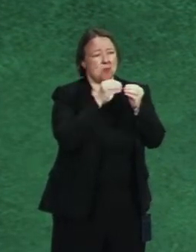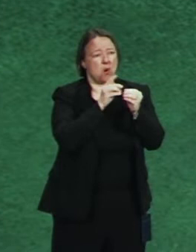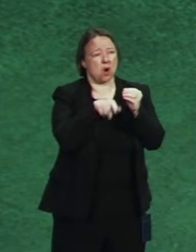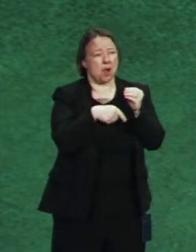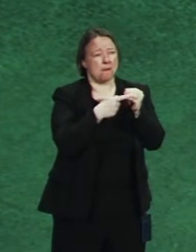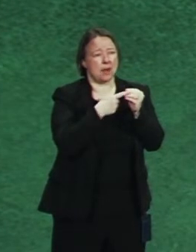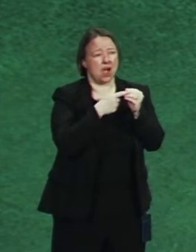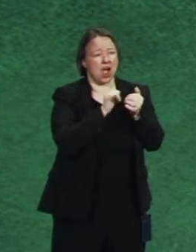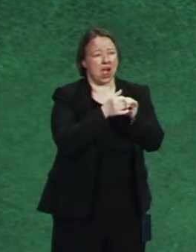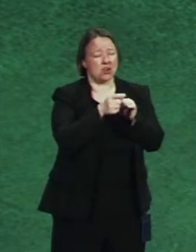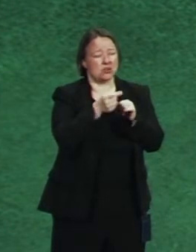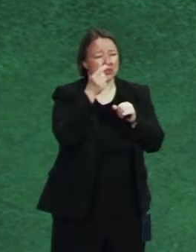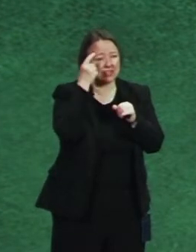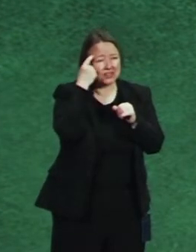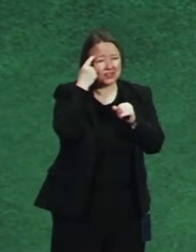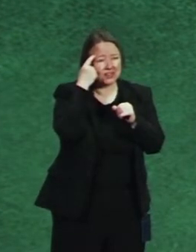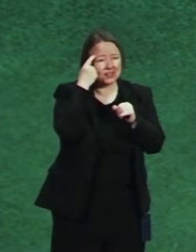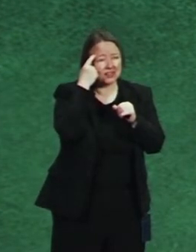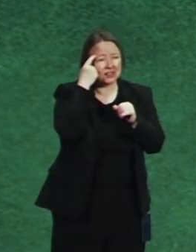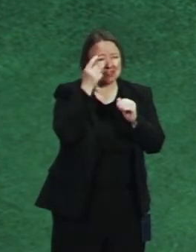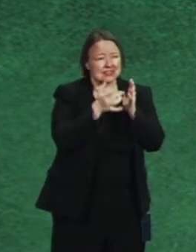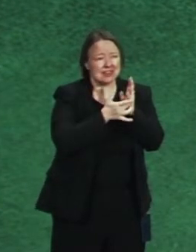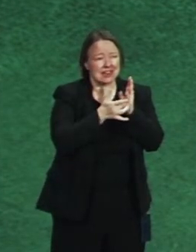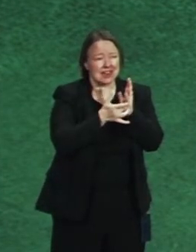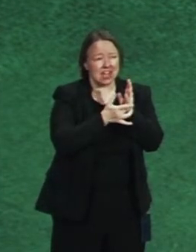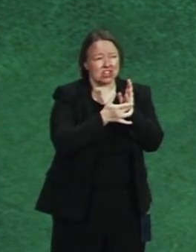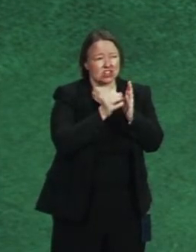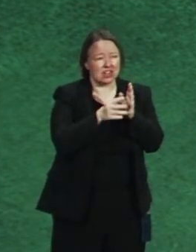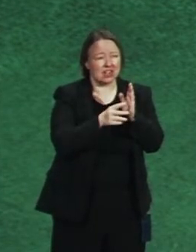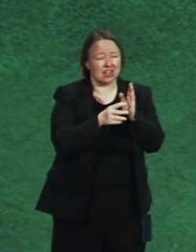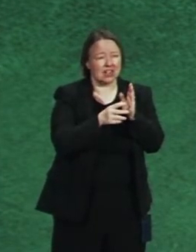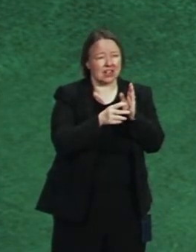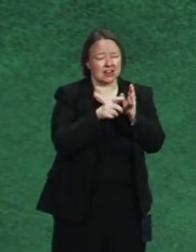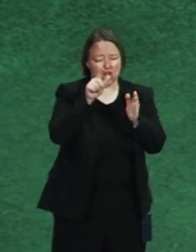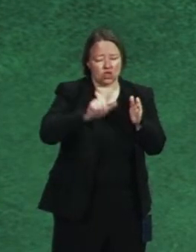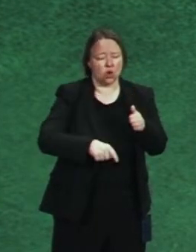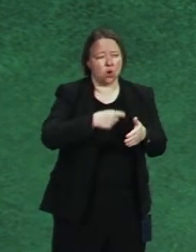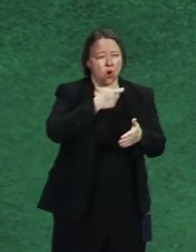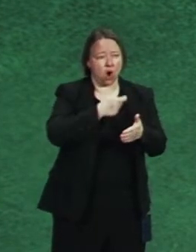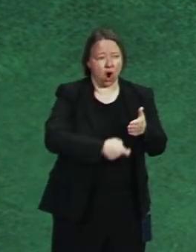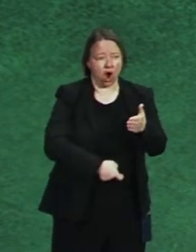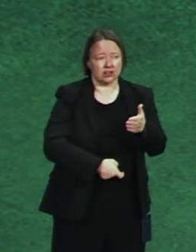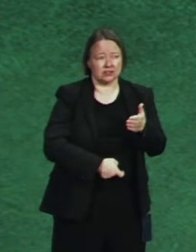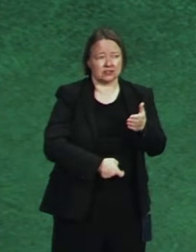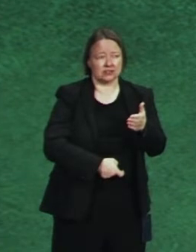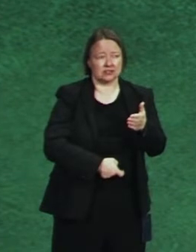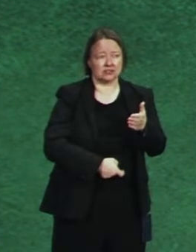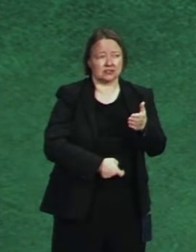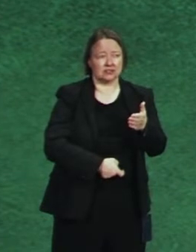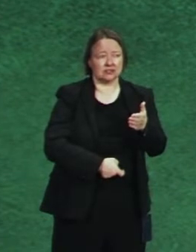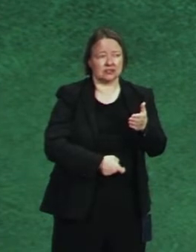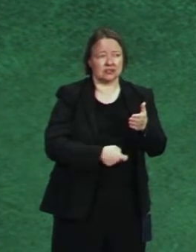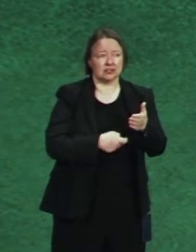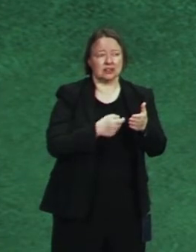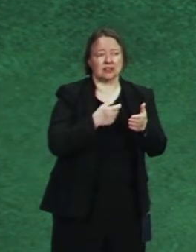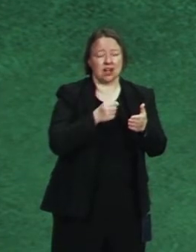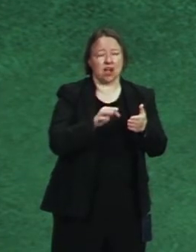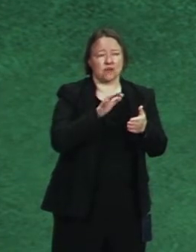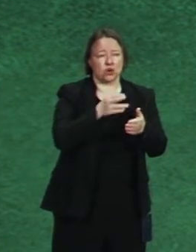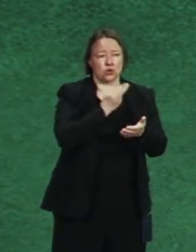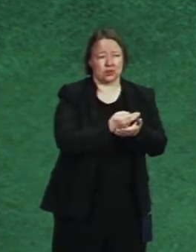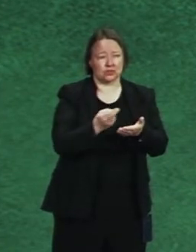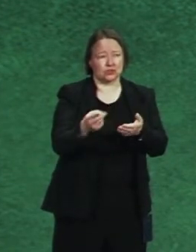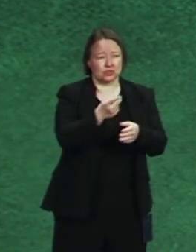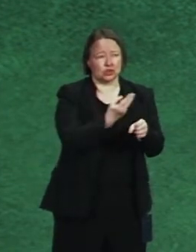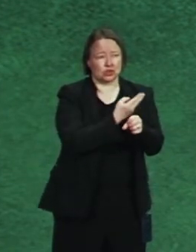about how you think the technology and the kind of low cost nature of the resources that